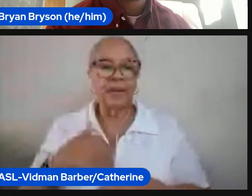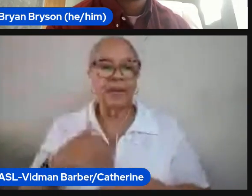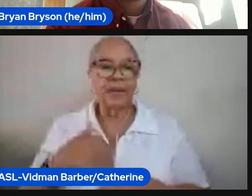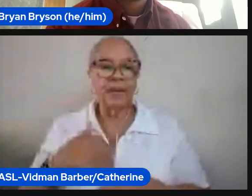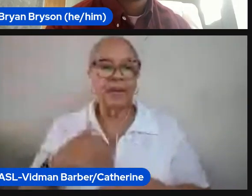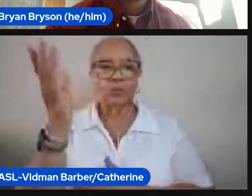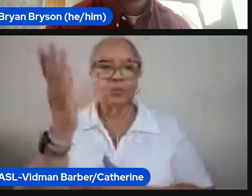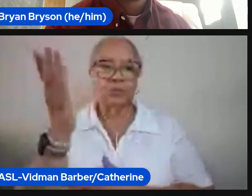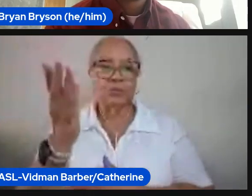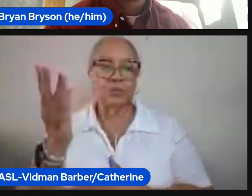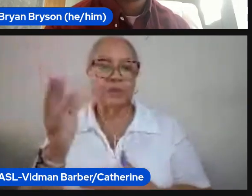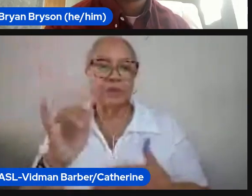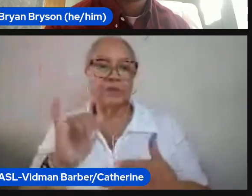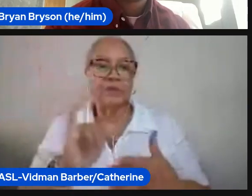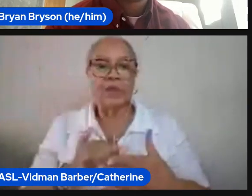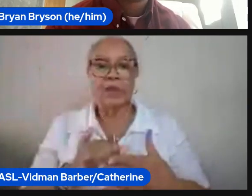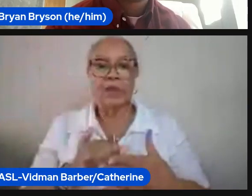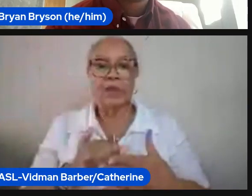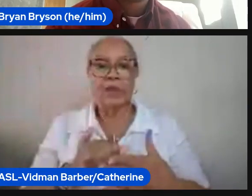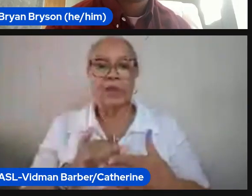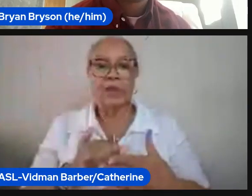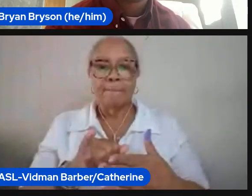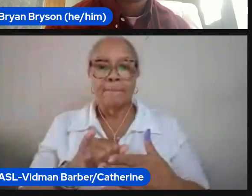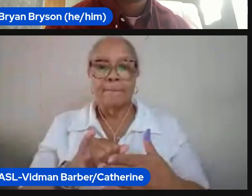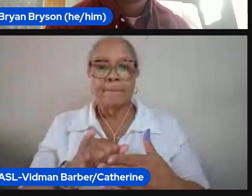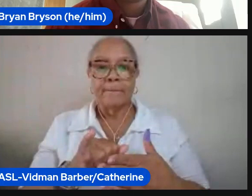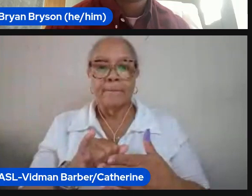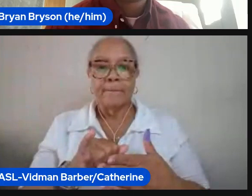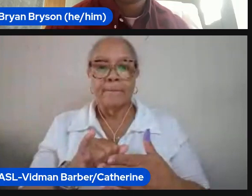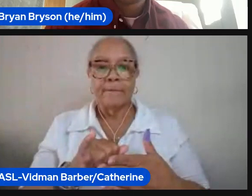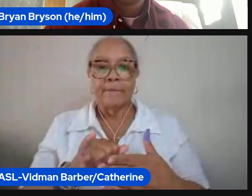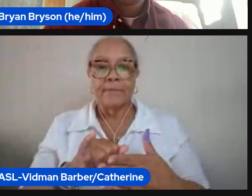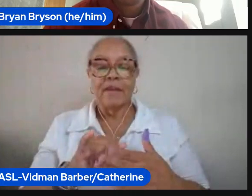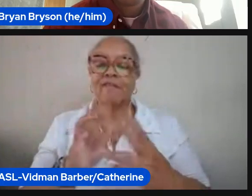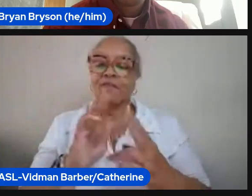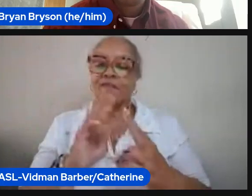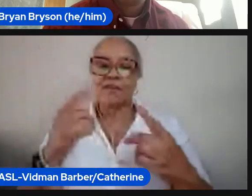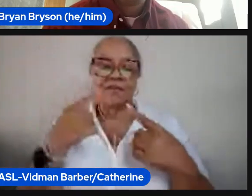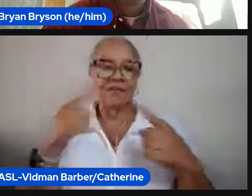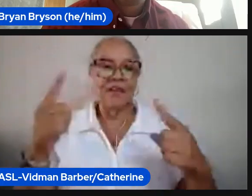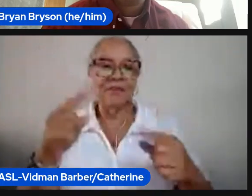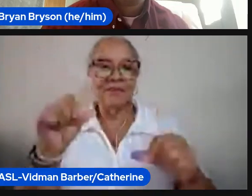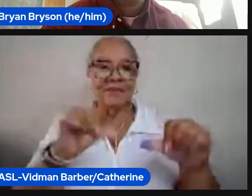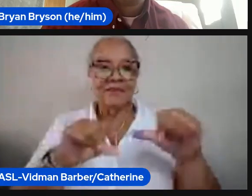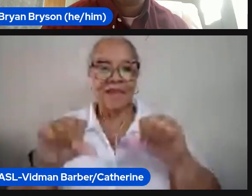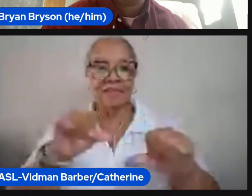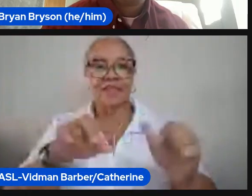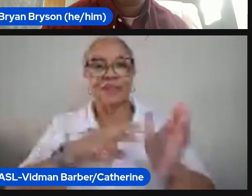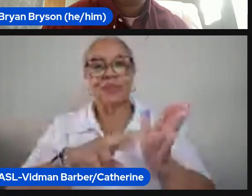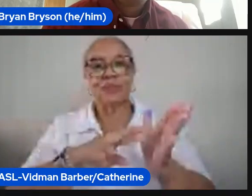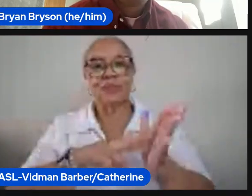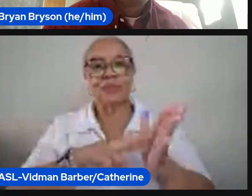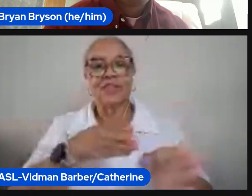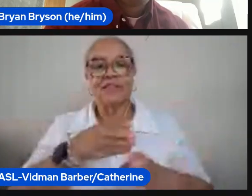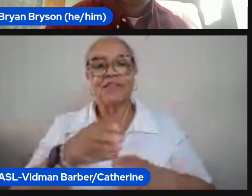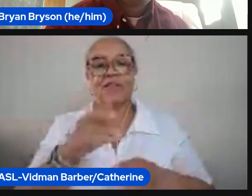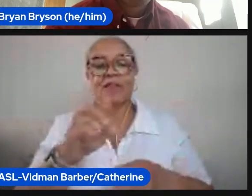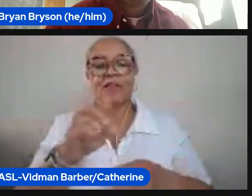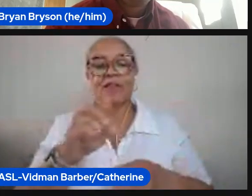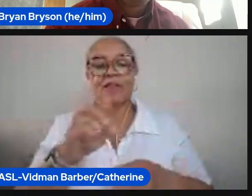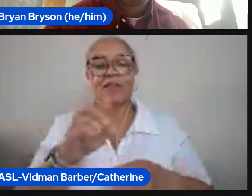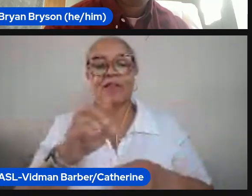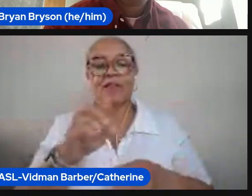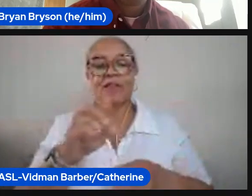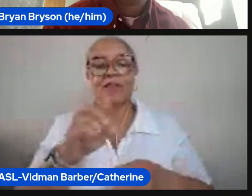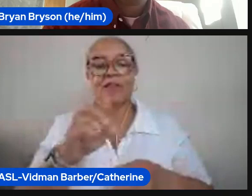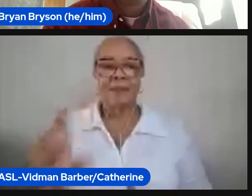that are eminent scientists and researchers in the field of AI, ML, machine